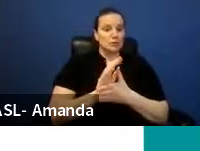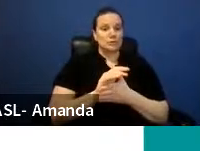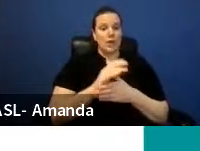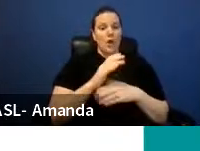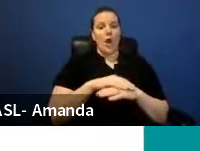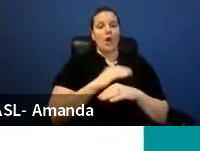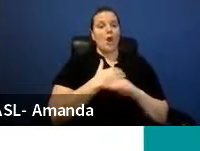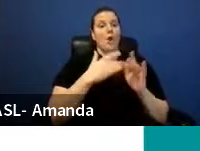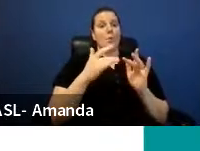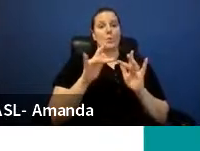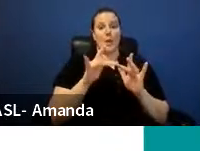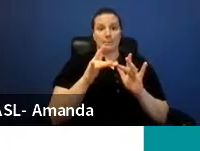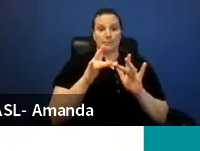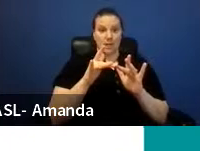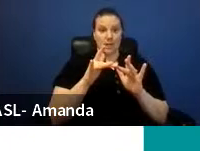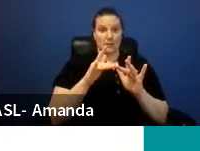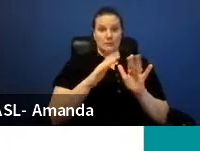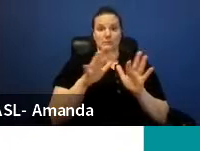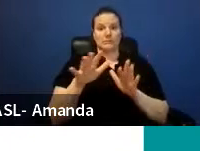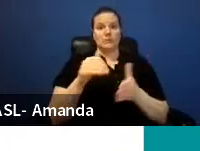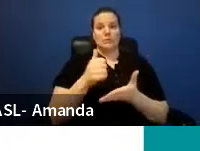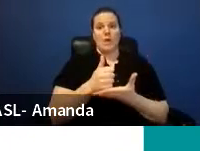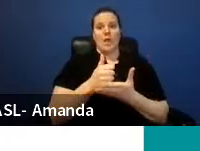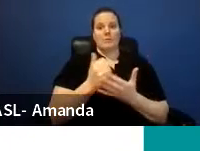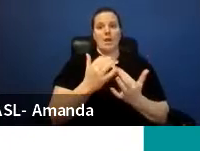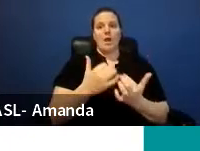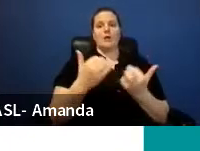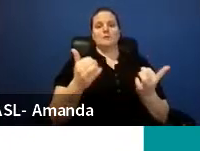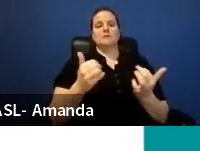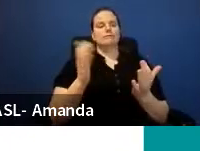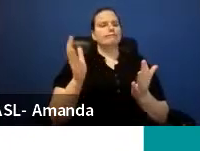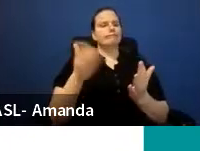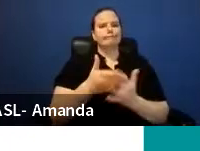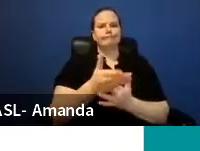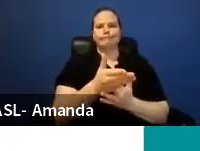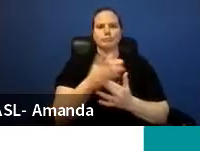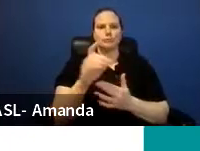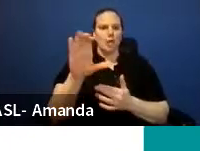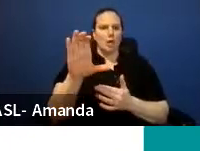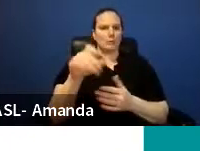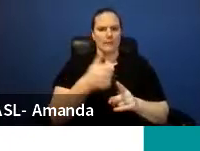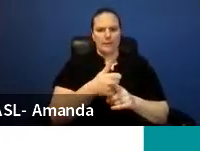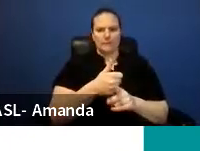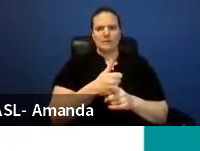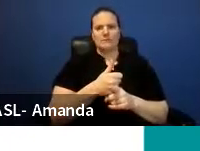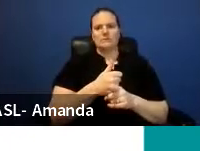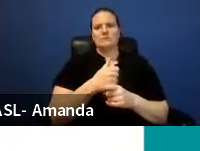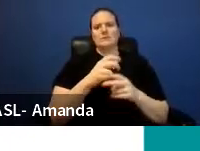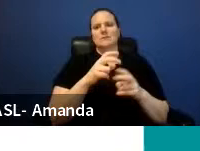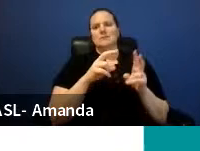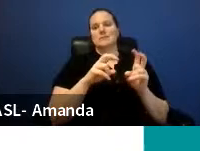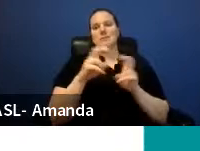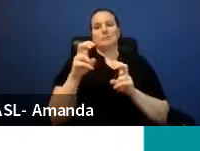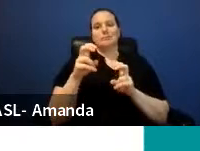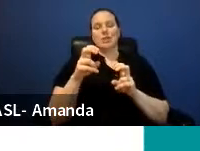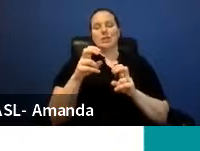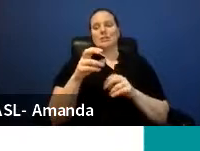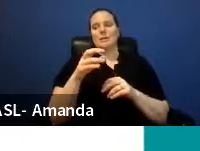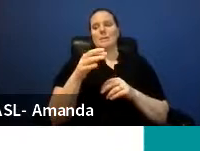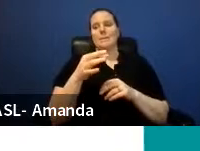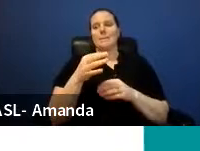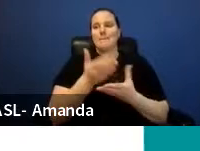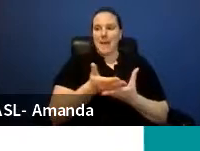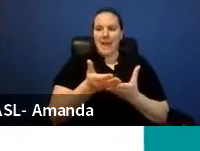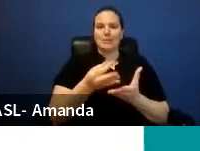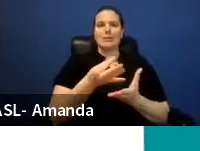our webpage to help audiences navigate that document themselves, featuring subject matter experts providing